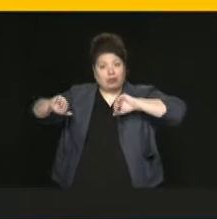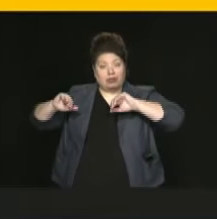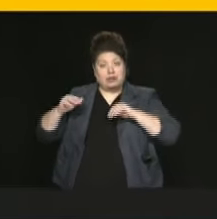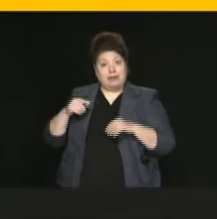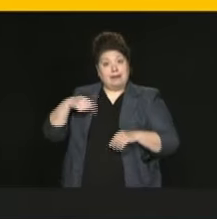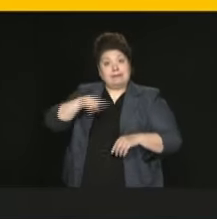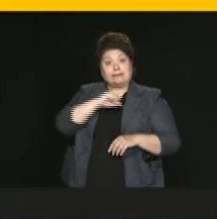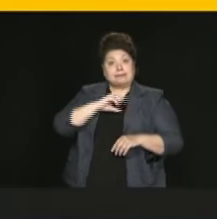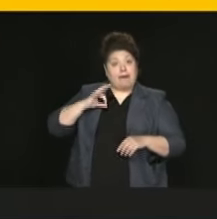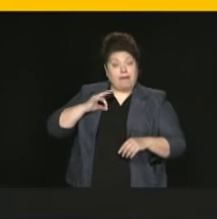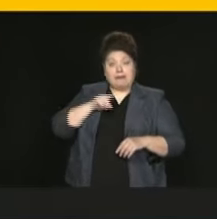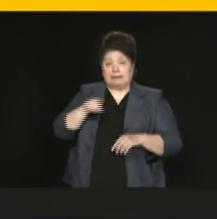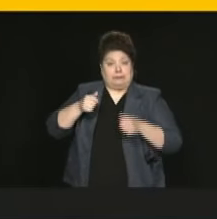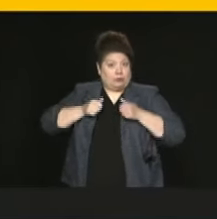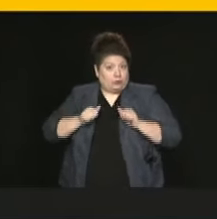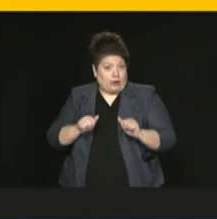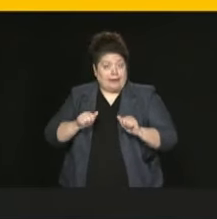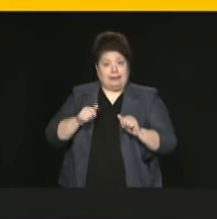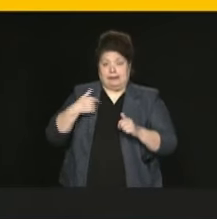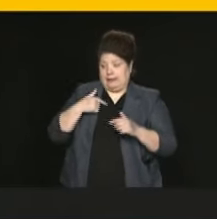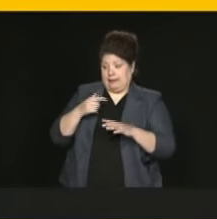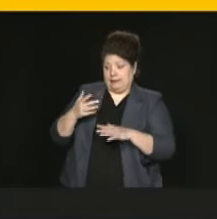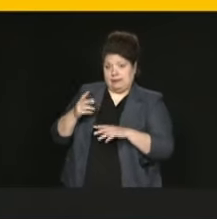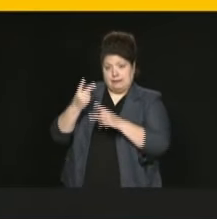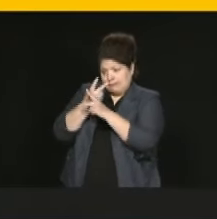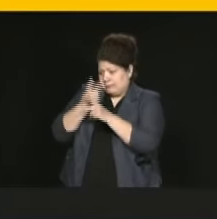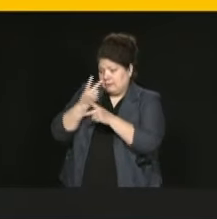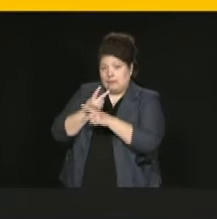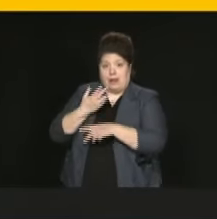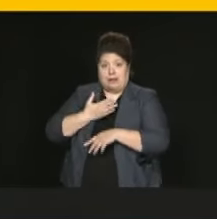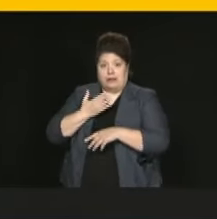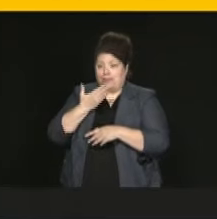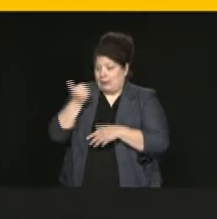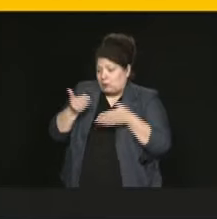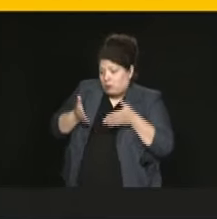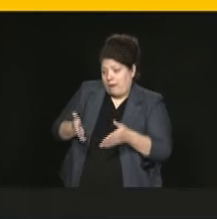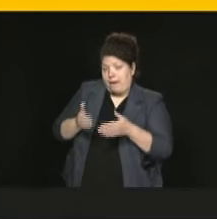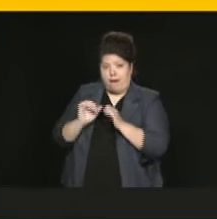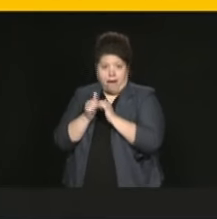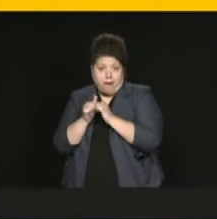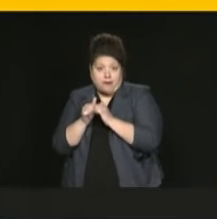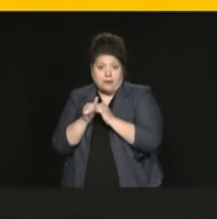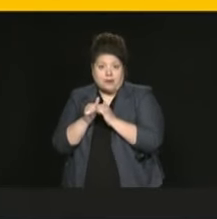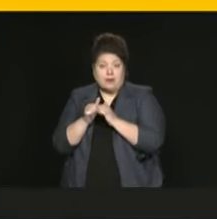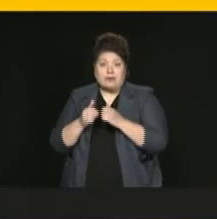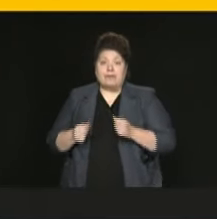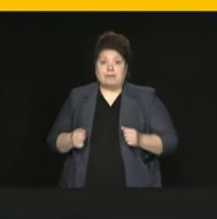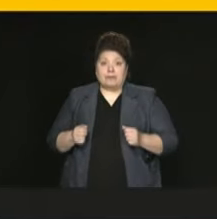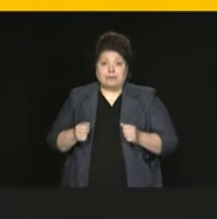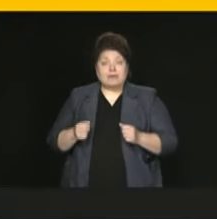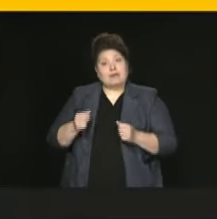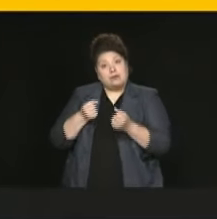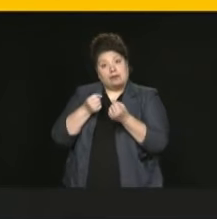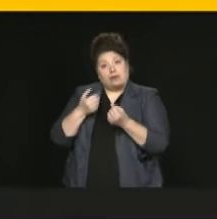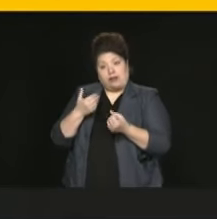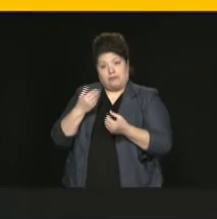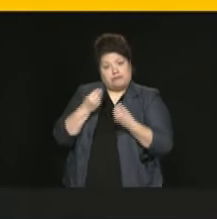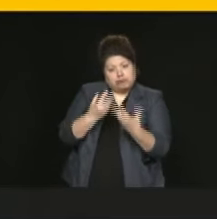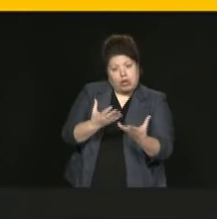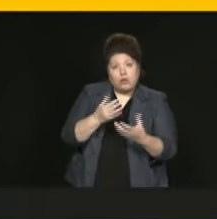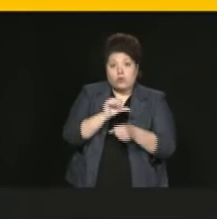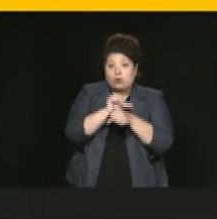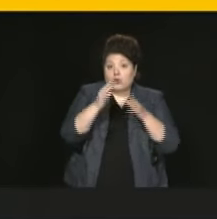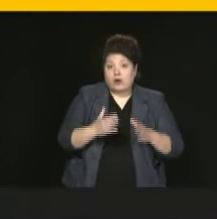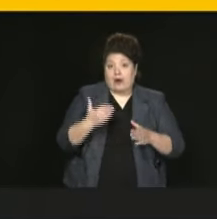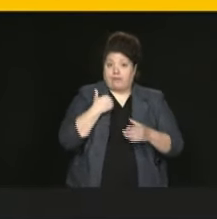in these facilities that obviously, as we know, may not have the supports they need, as we talked about, the pay, the fact they sometimes